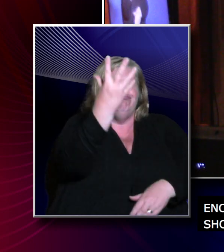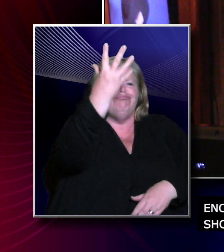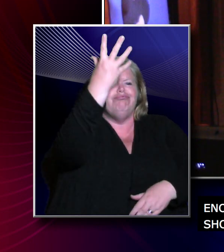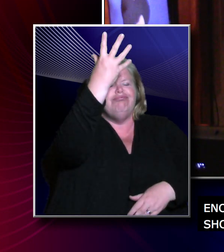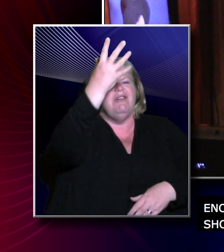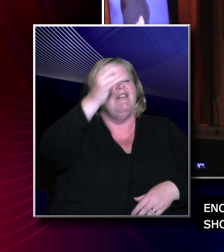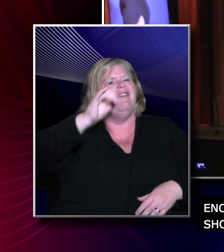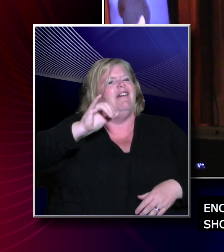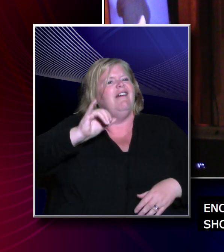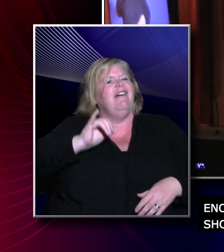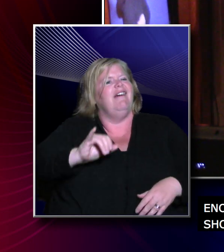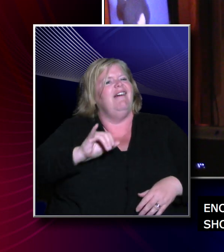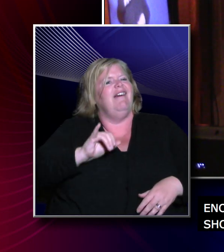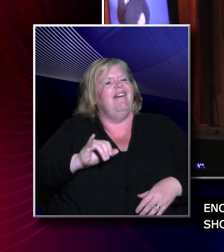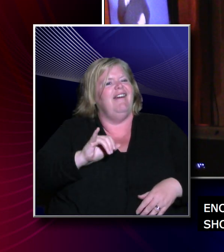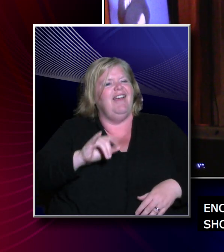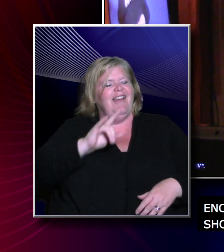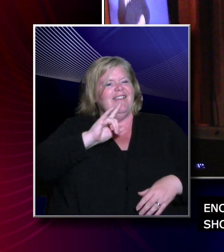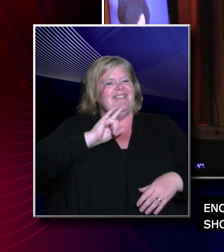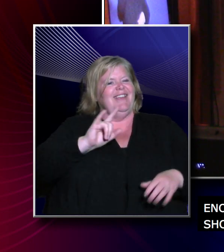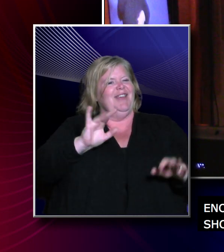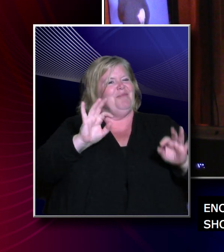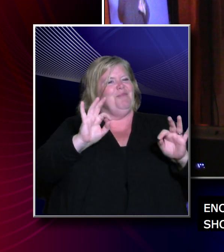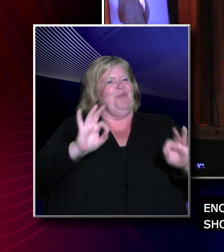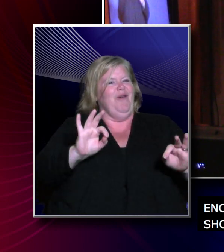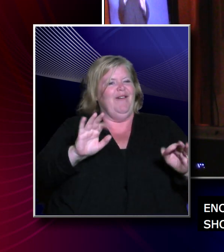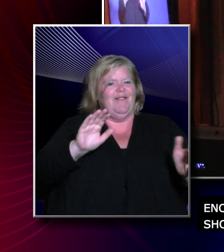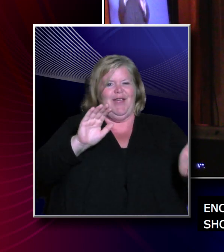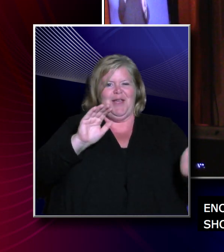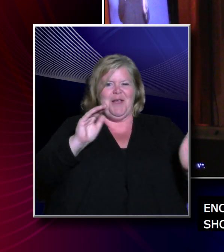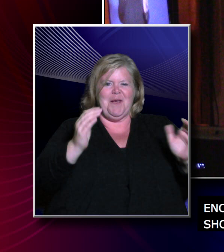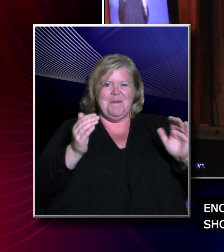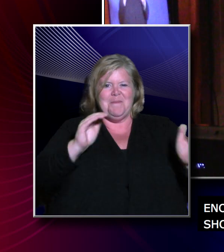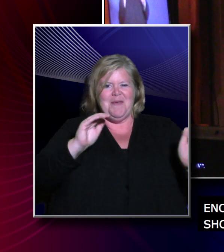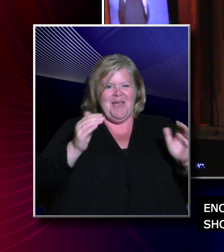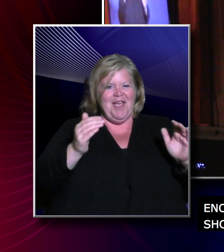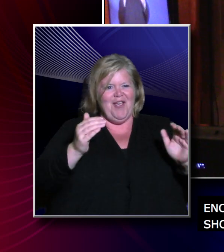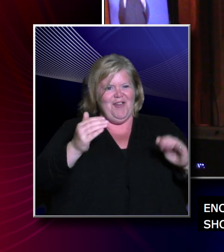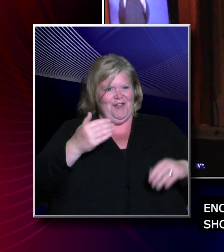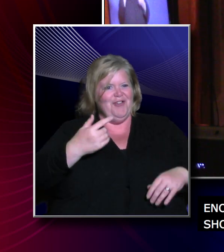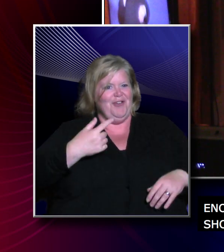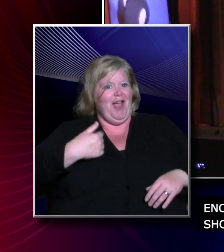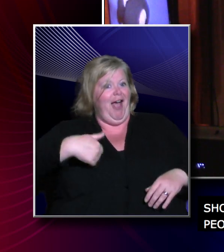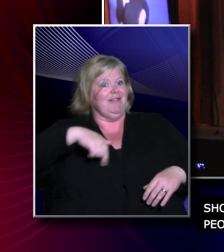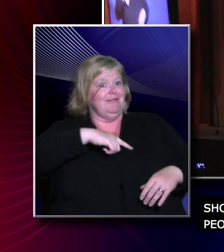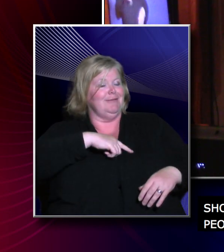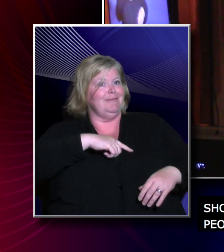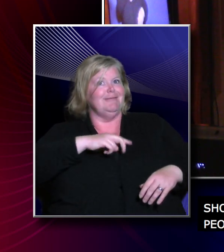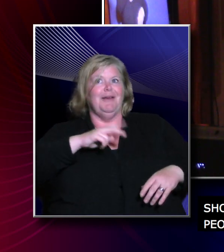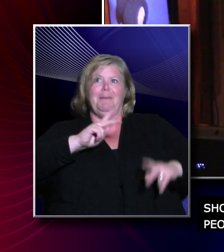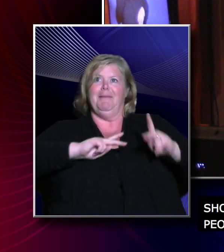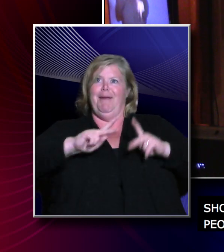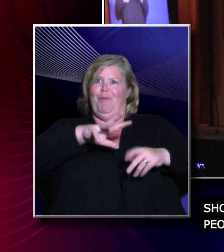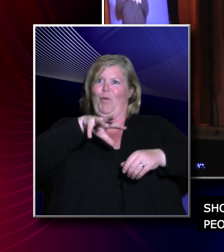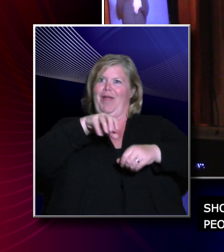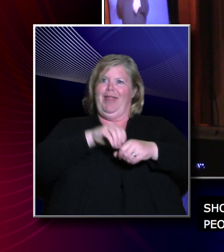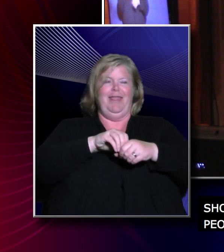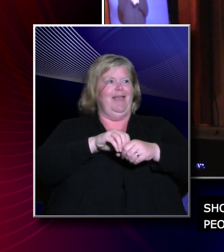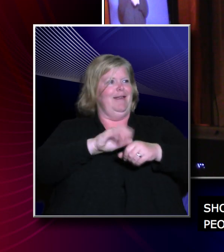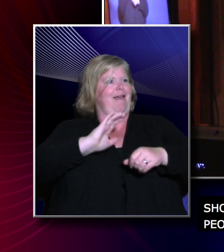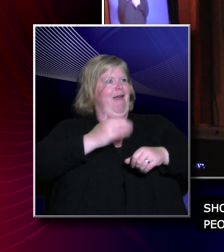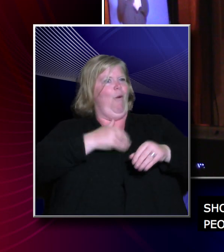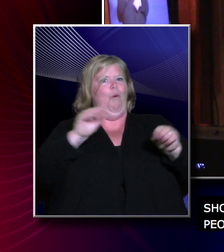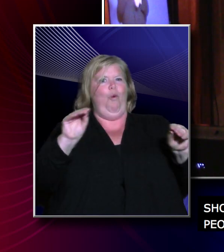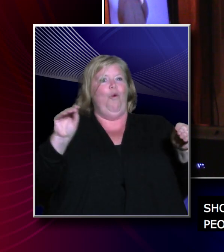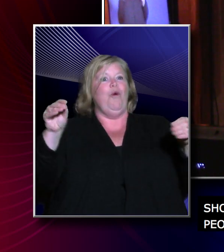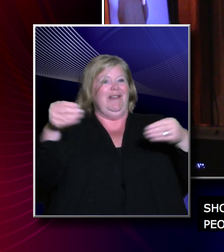Wonderful way of comparing us, people, and organizations, is that